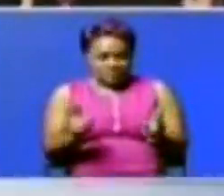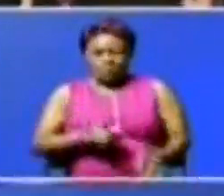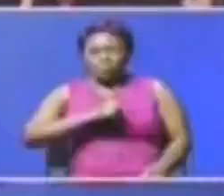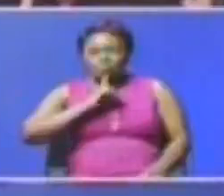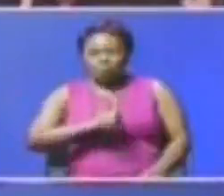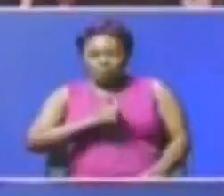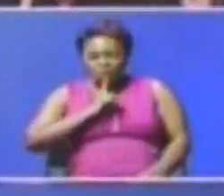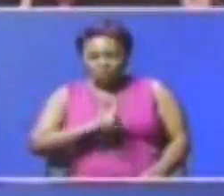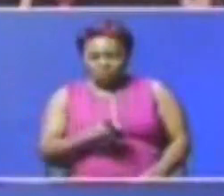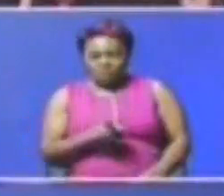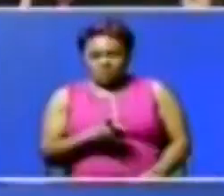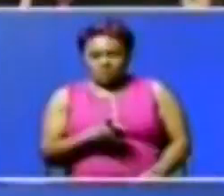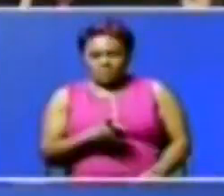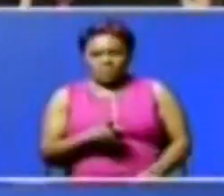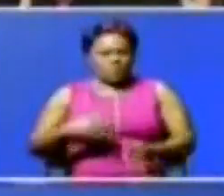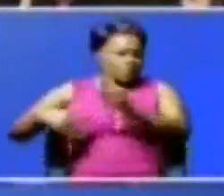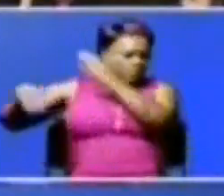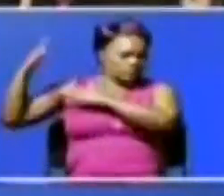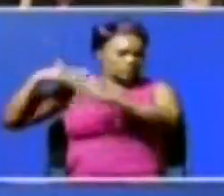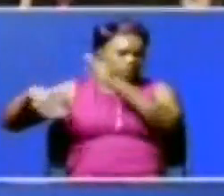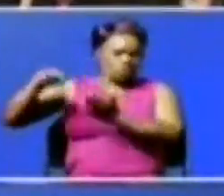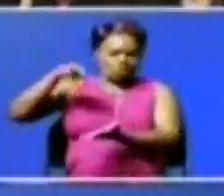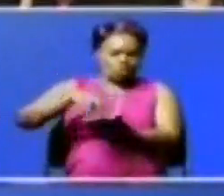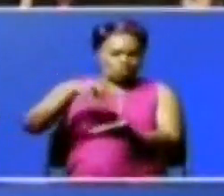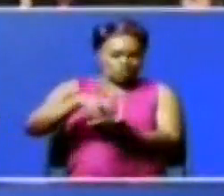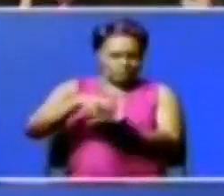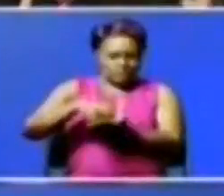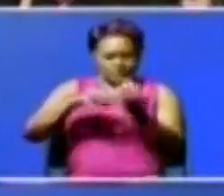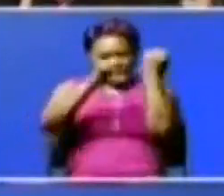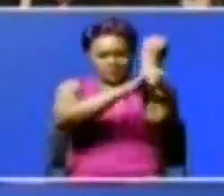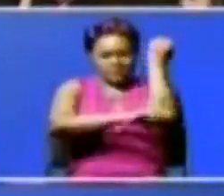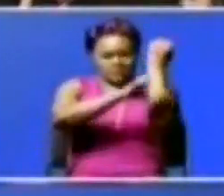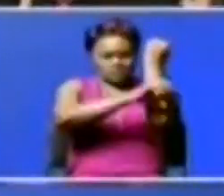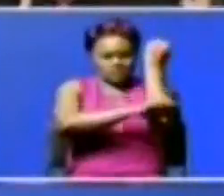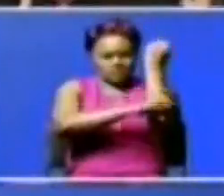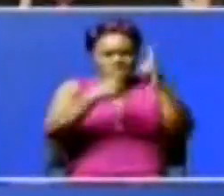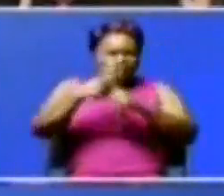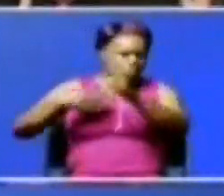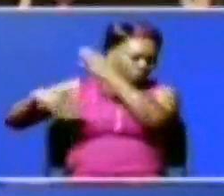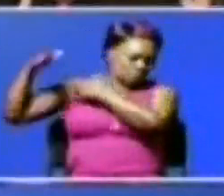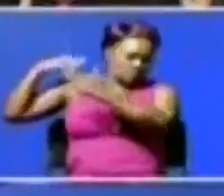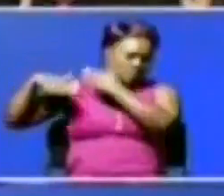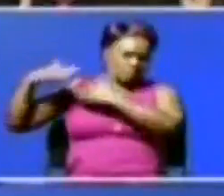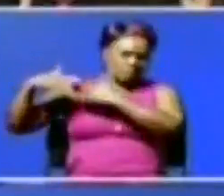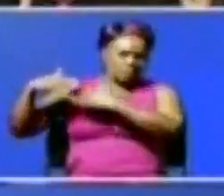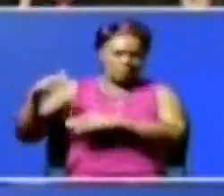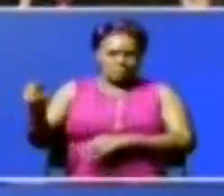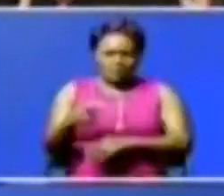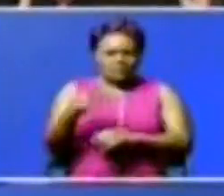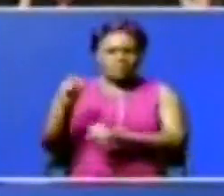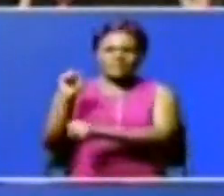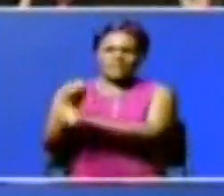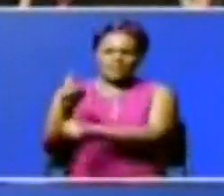cautioned was that in the historical context of a country and where it is that we have come from, it is less than 11 months,